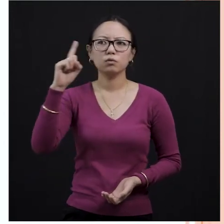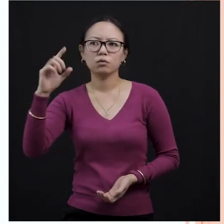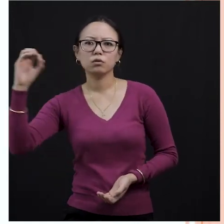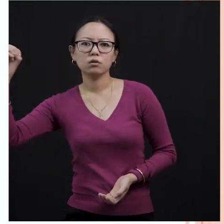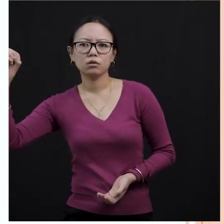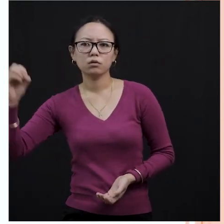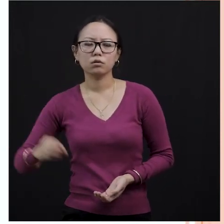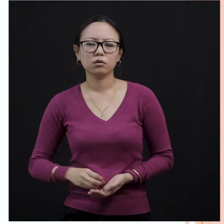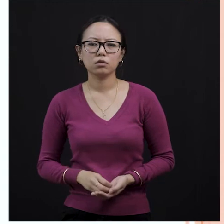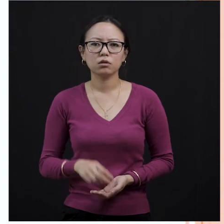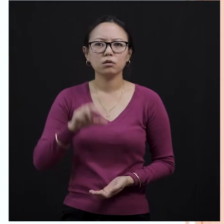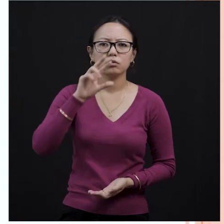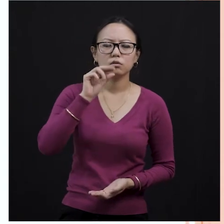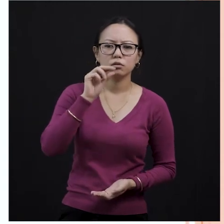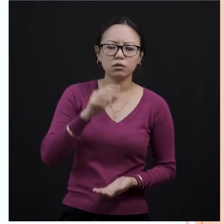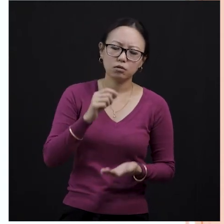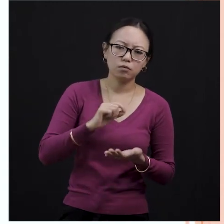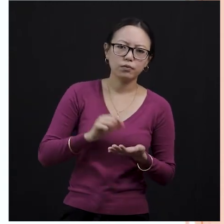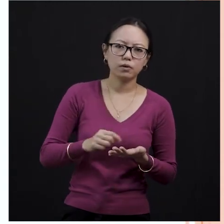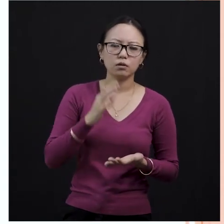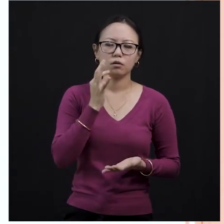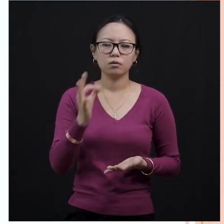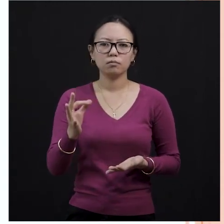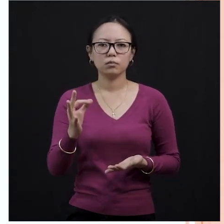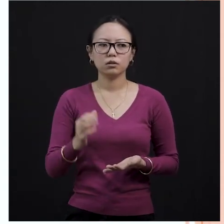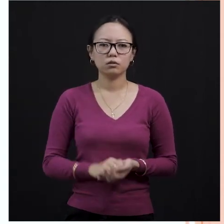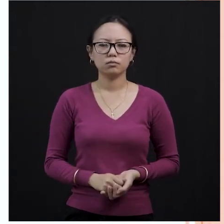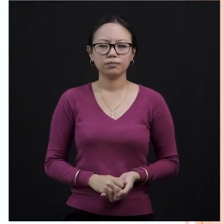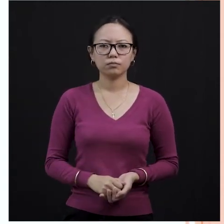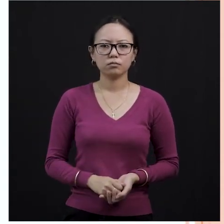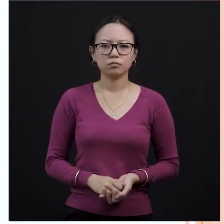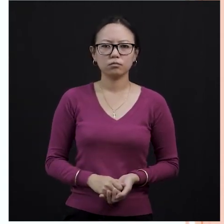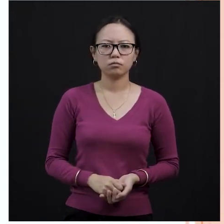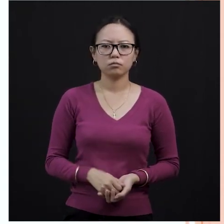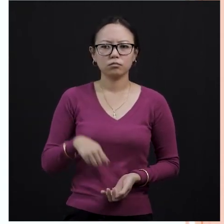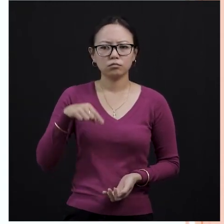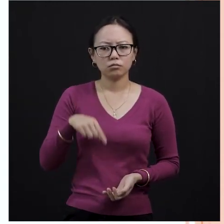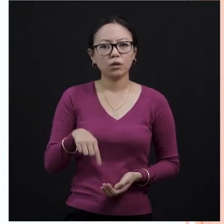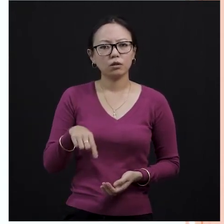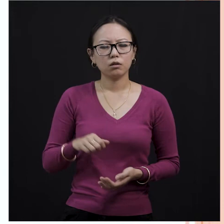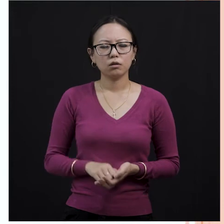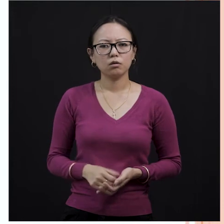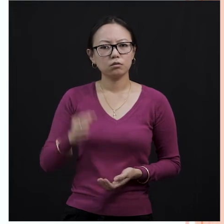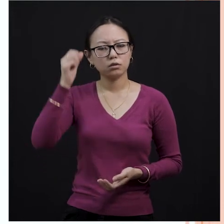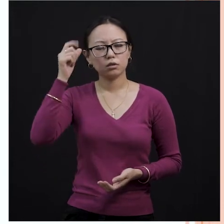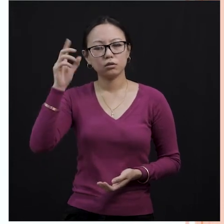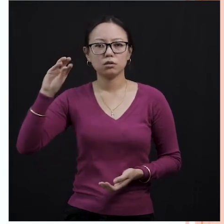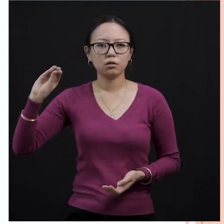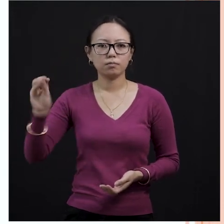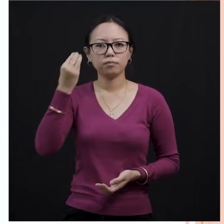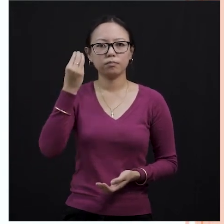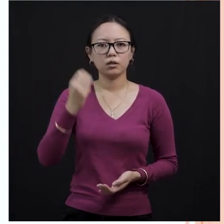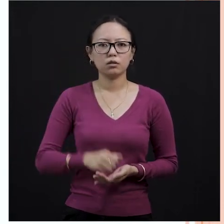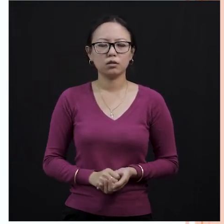different numbers. All right. So, to understand this even better, all right, let's look at an exercise. We will all